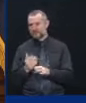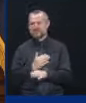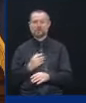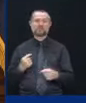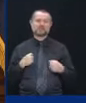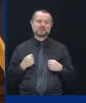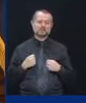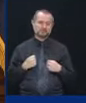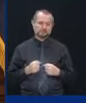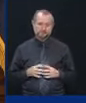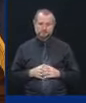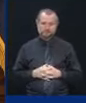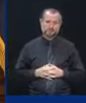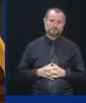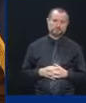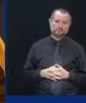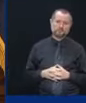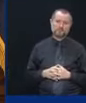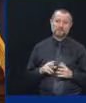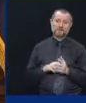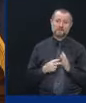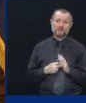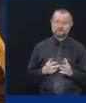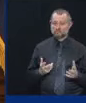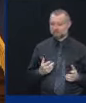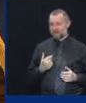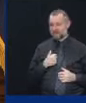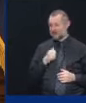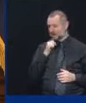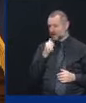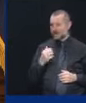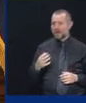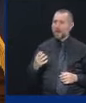So I'm not in any eligible category.